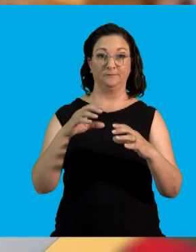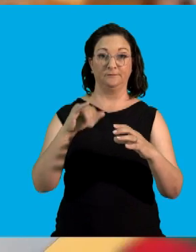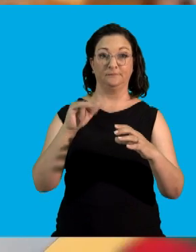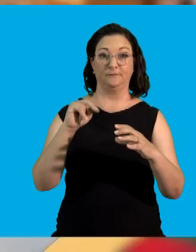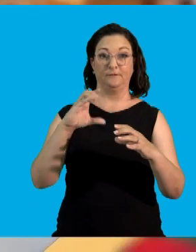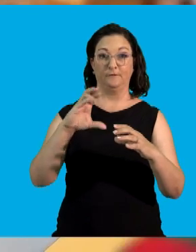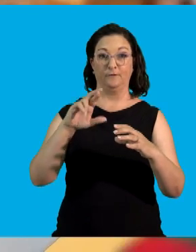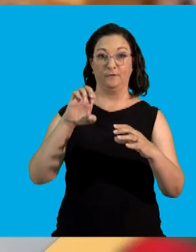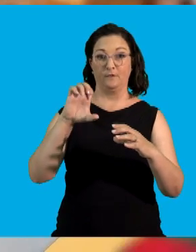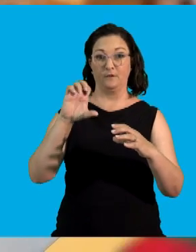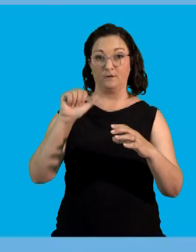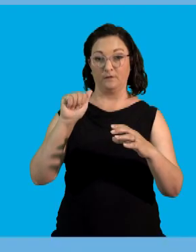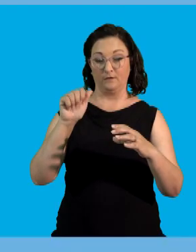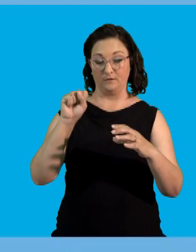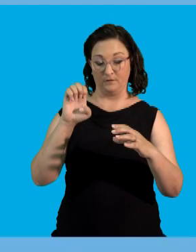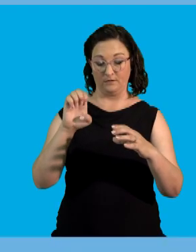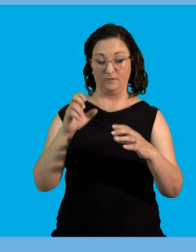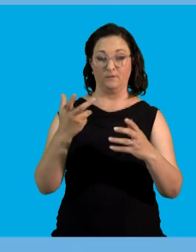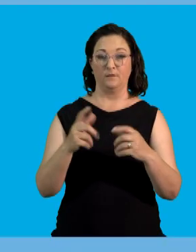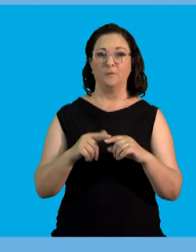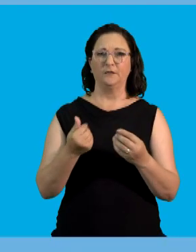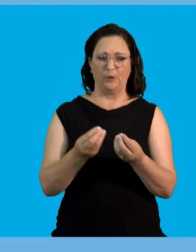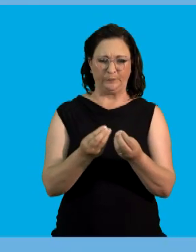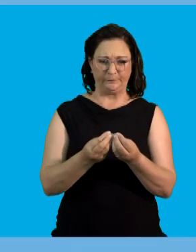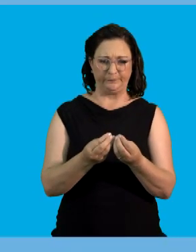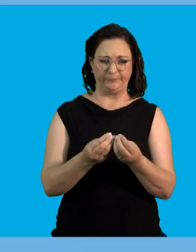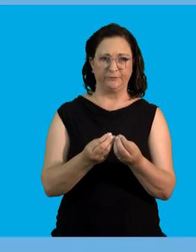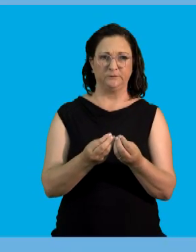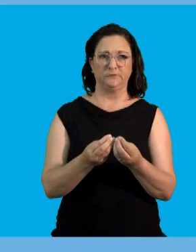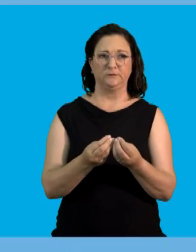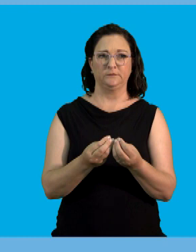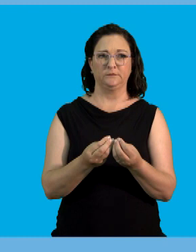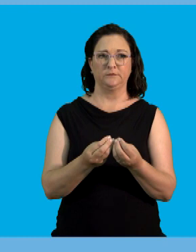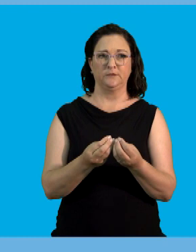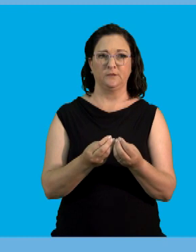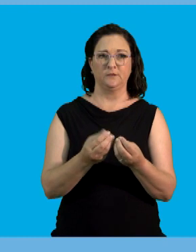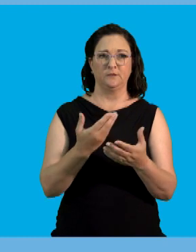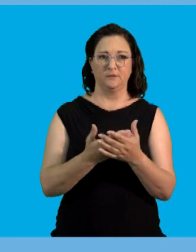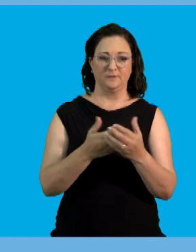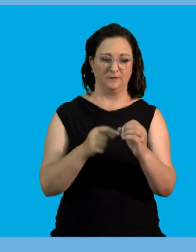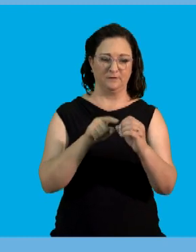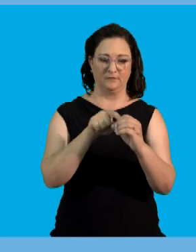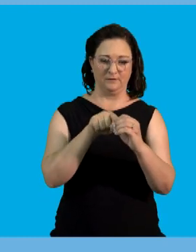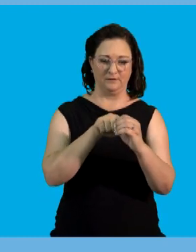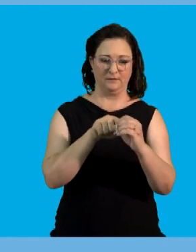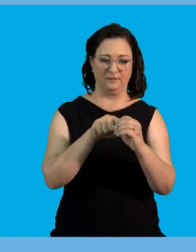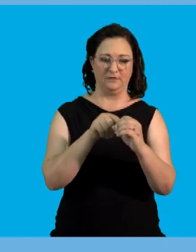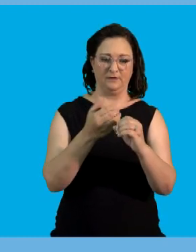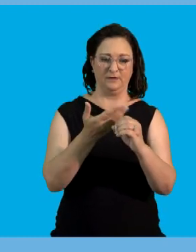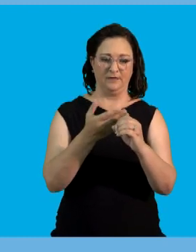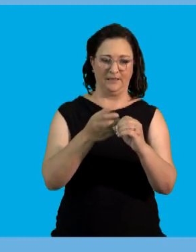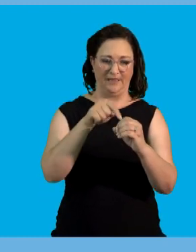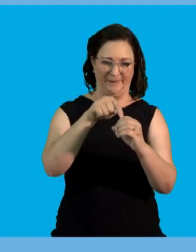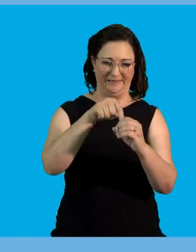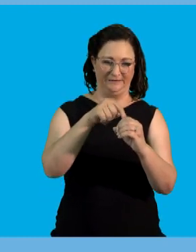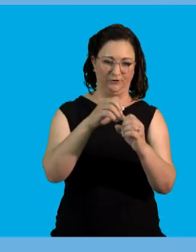expand. So now, particles do not expand or compress, or that means to contract. The particles